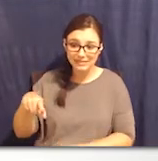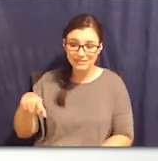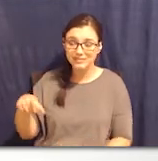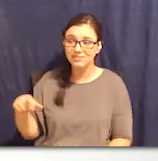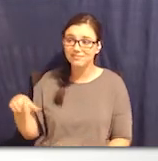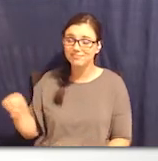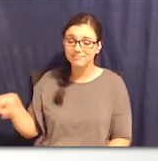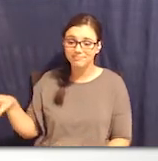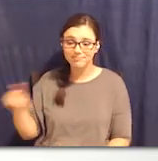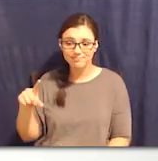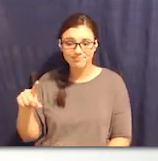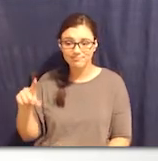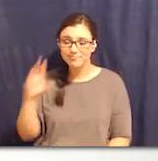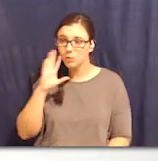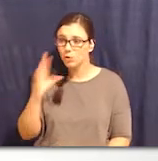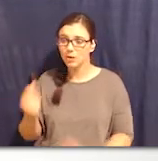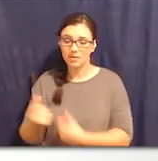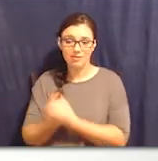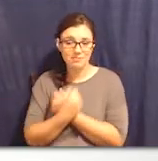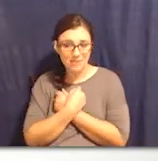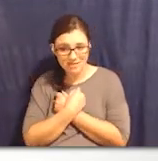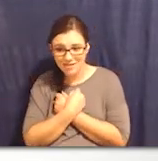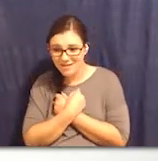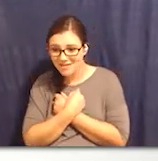special needs are